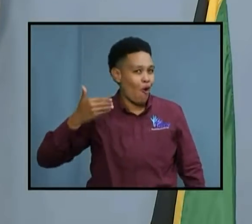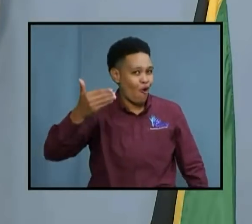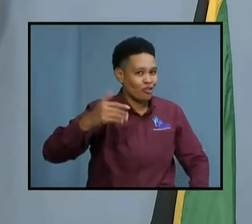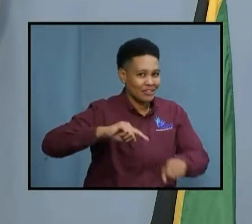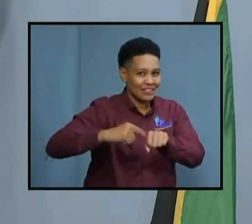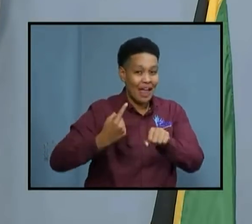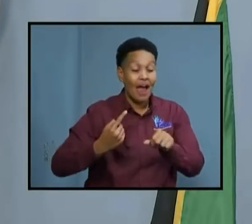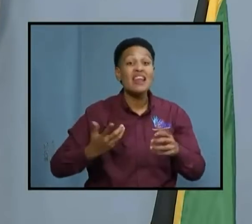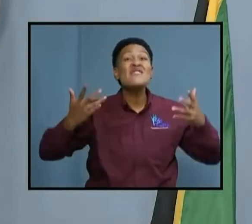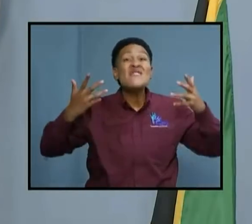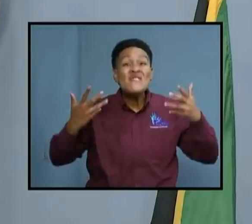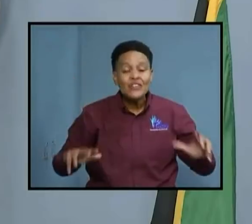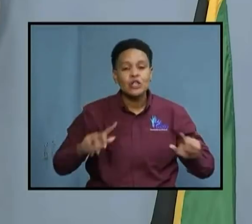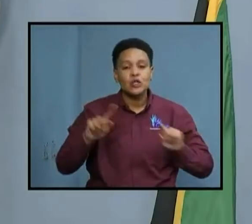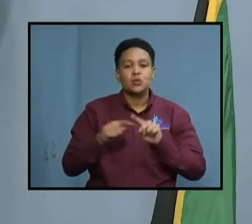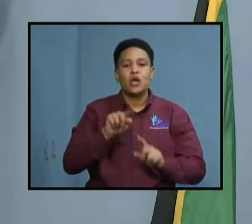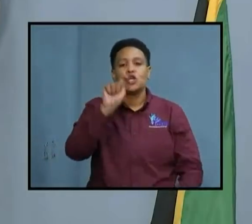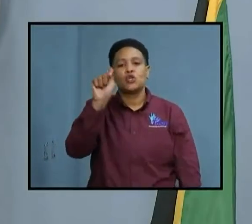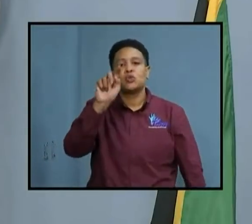the 22nd, 2020.